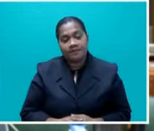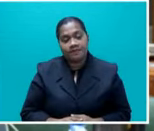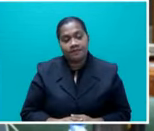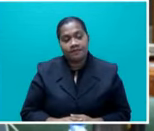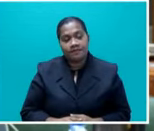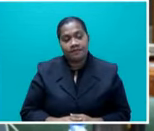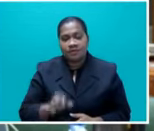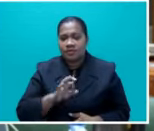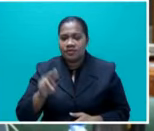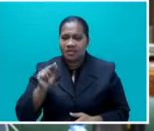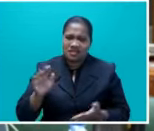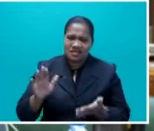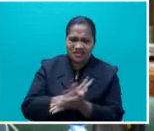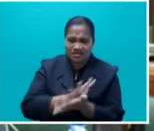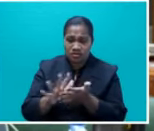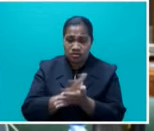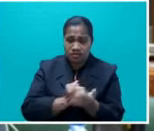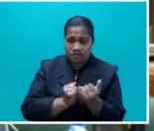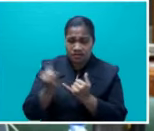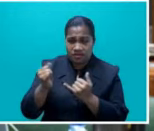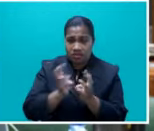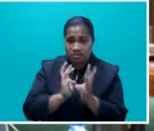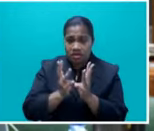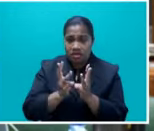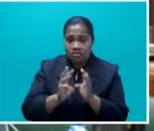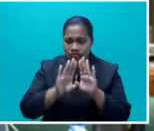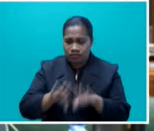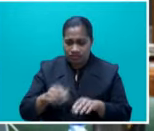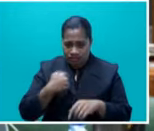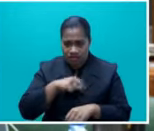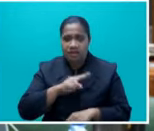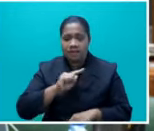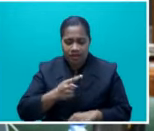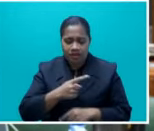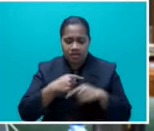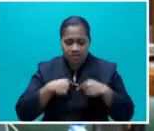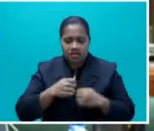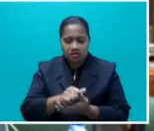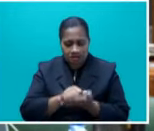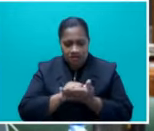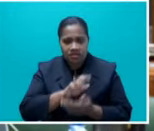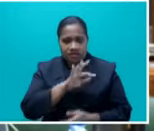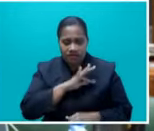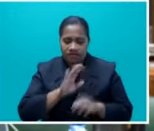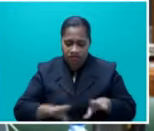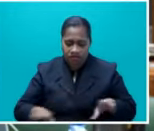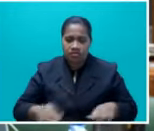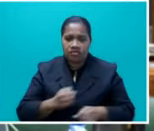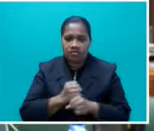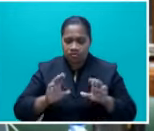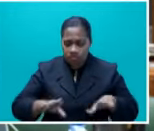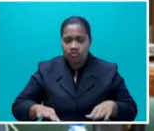of severe weather conditions to separate us from our existence, but we count our actions to keep the faith that our children and grandchildren will have a brighter